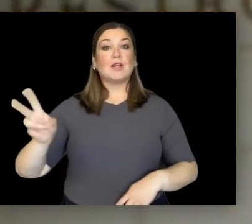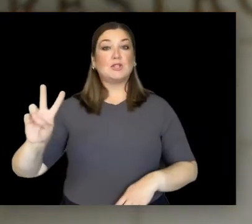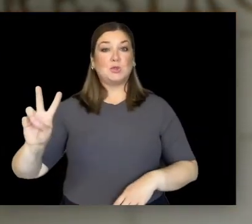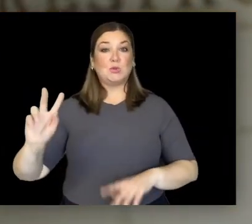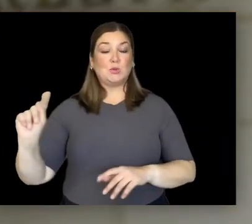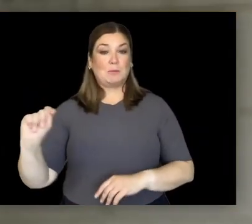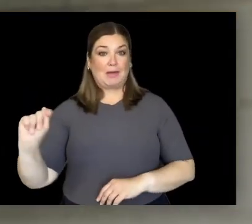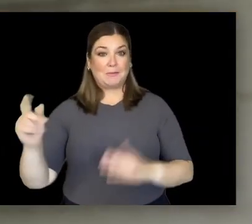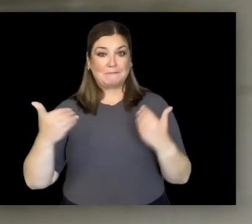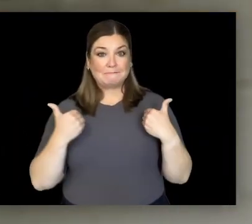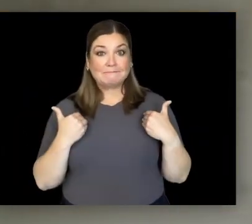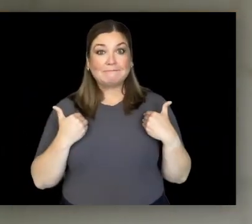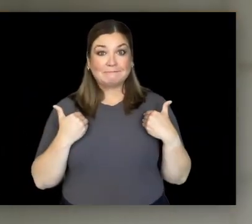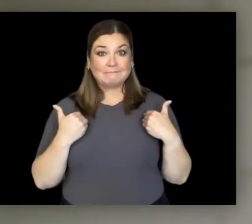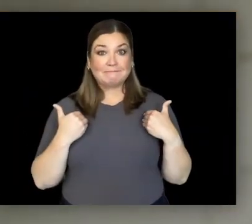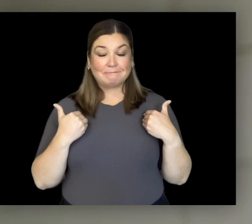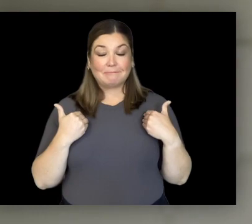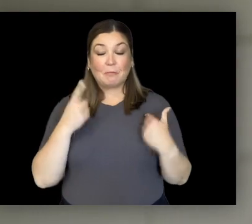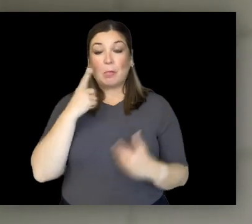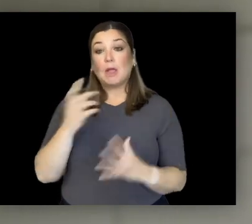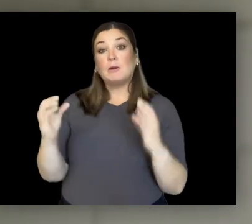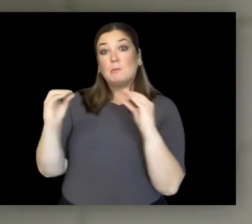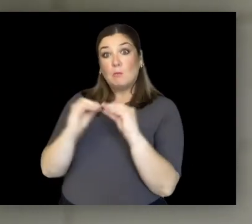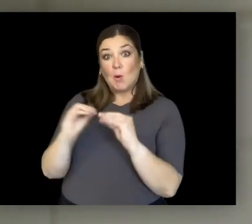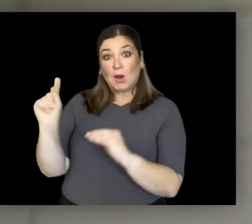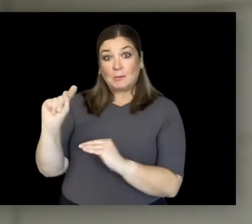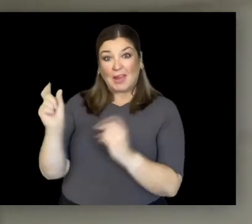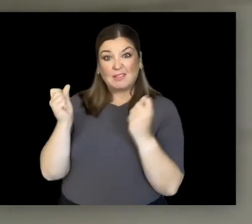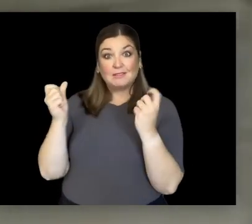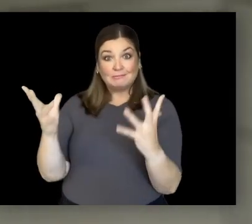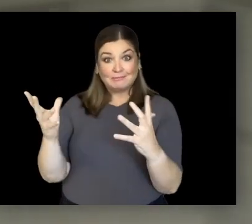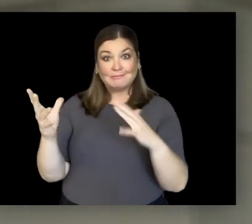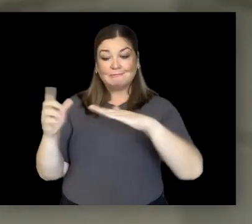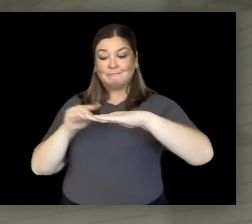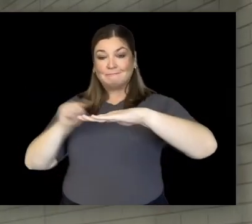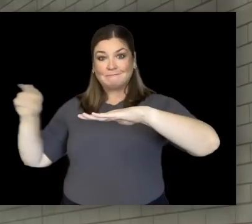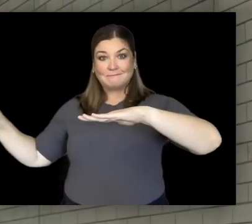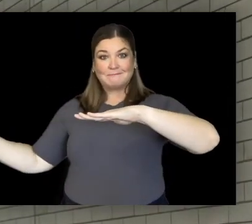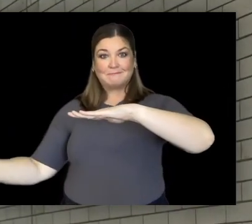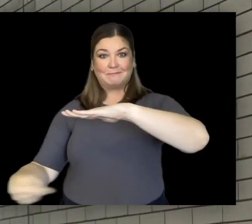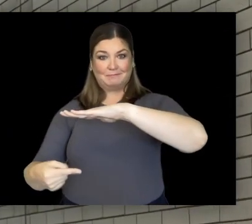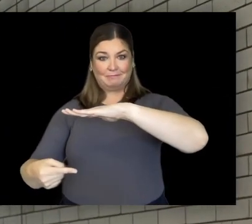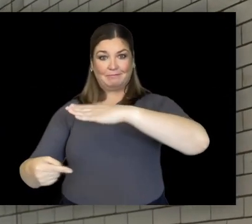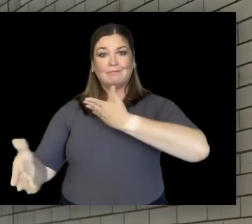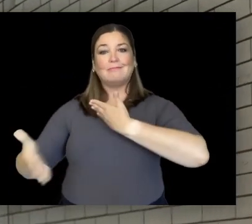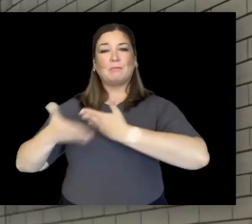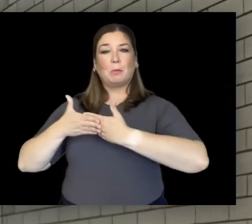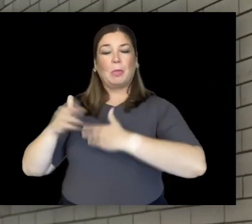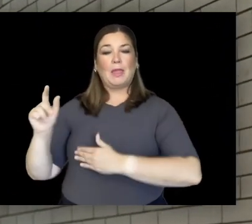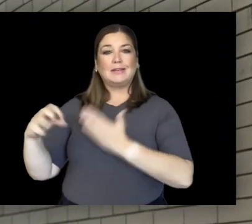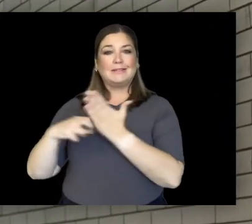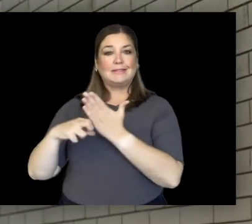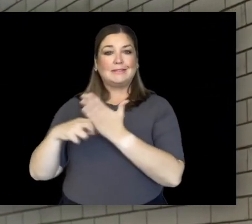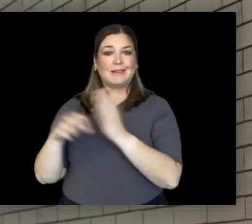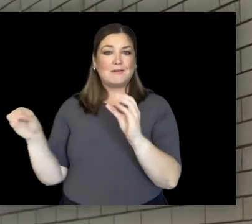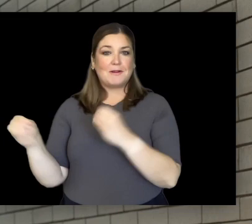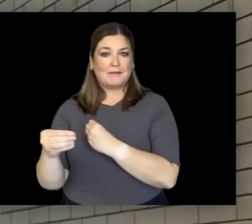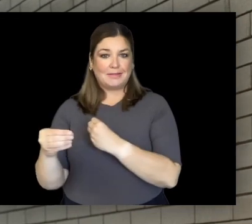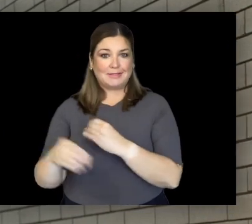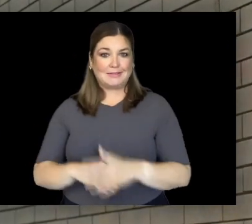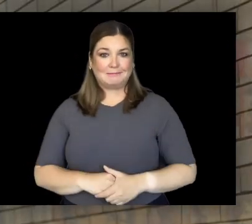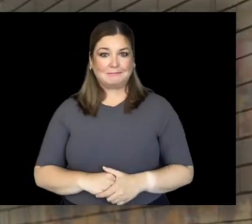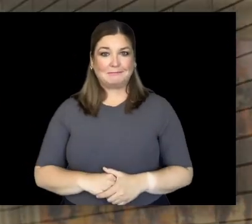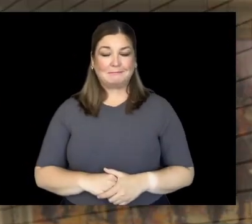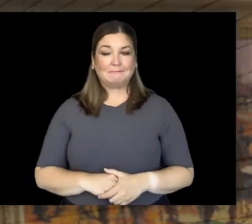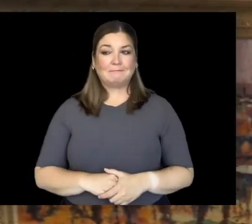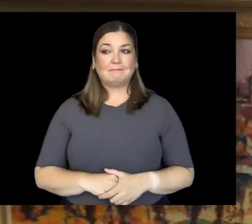2 accessible single-stall restrooms can be found here on the main floor. A larger group of restrooms can be found on the lower level next